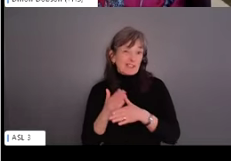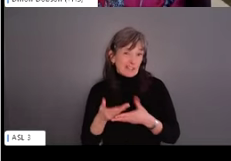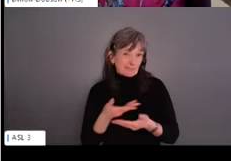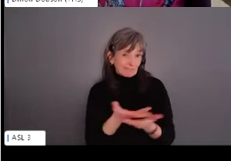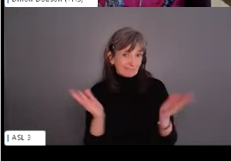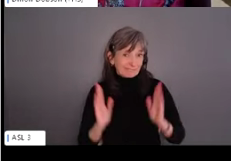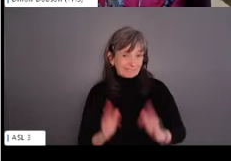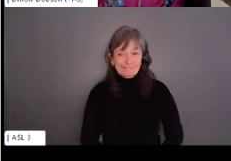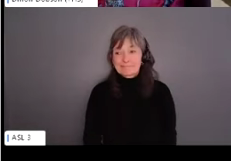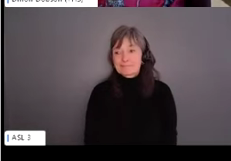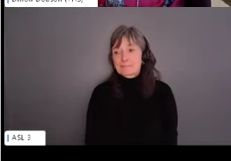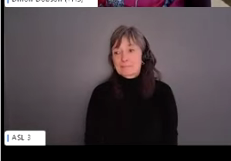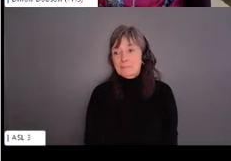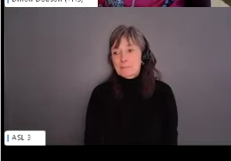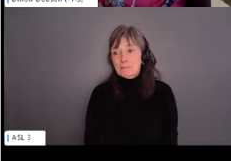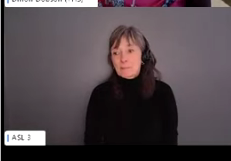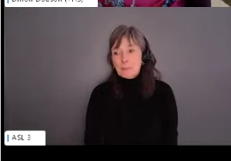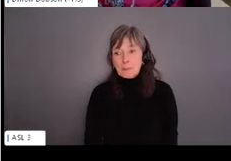today.